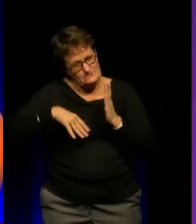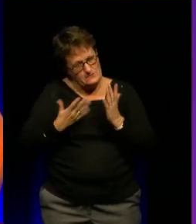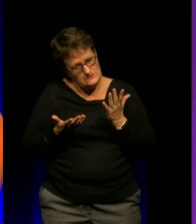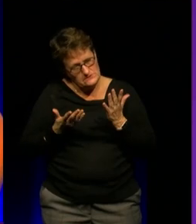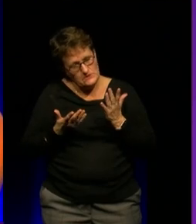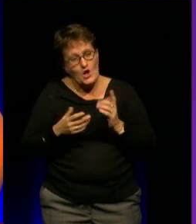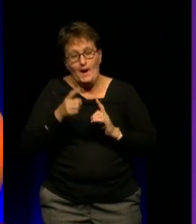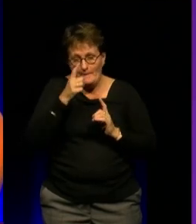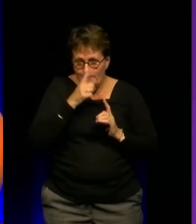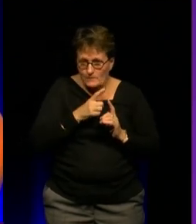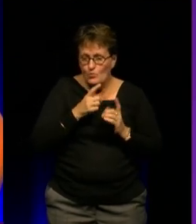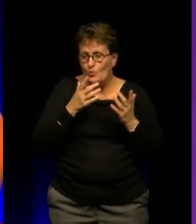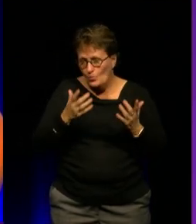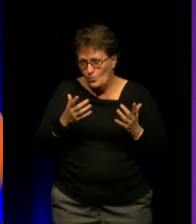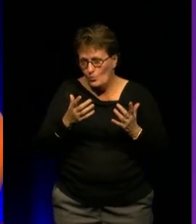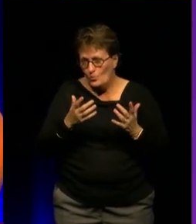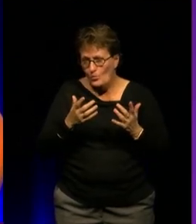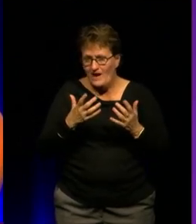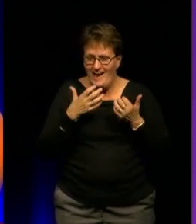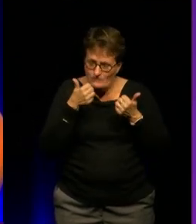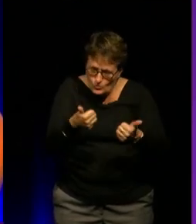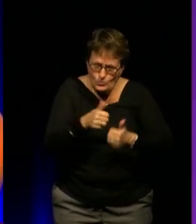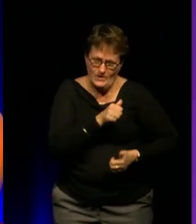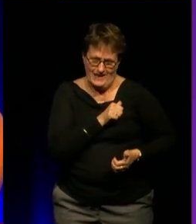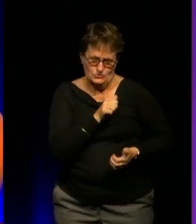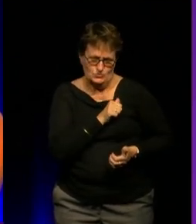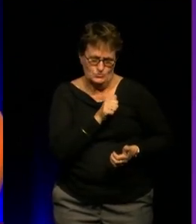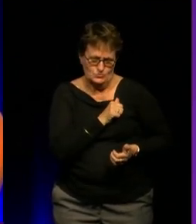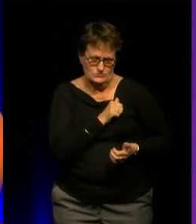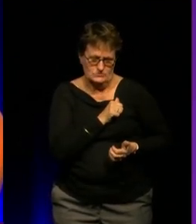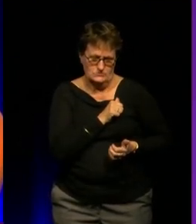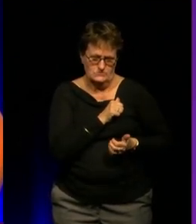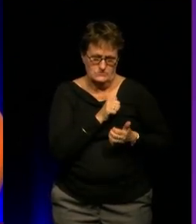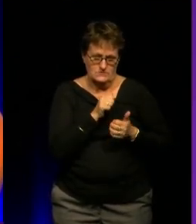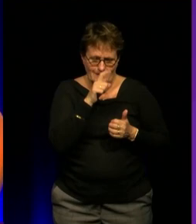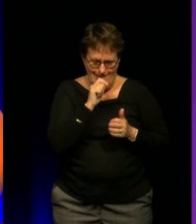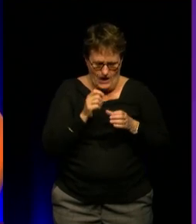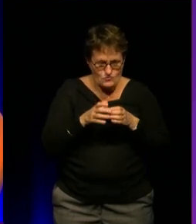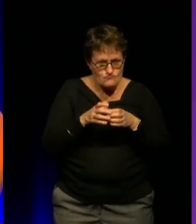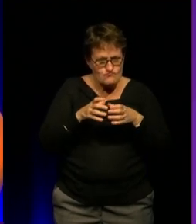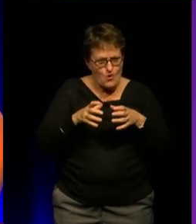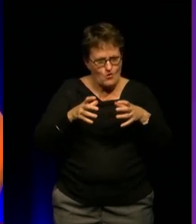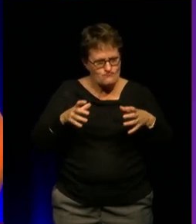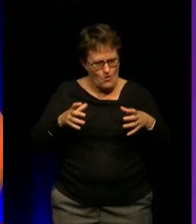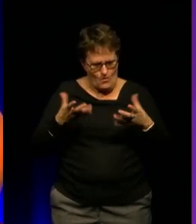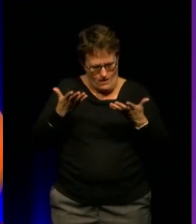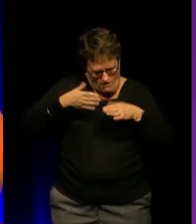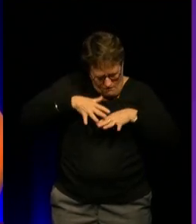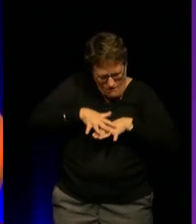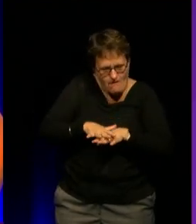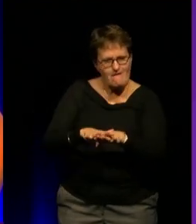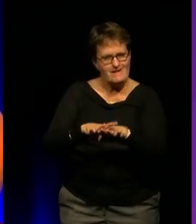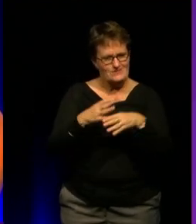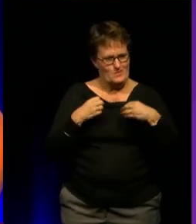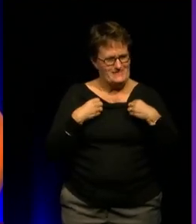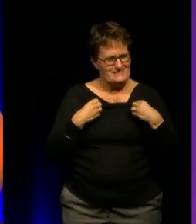but people who have a great attitude can normally grow with the role or bend into that role and